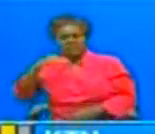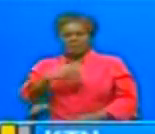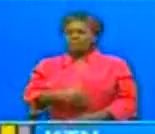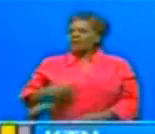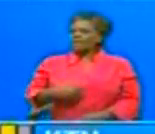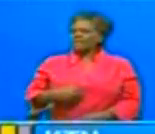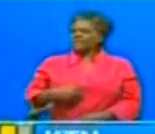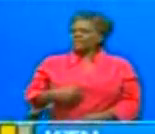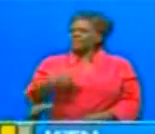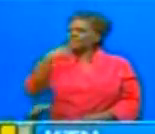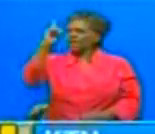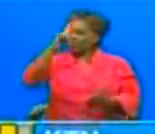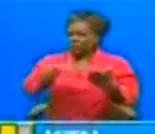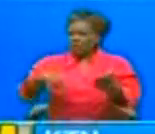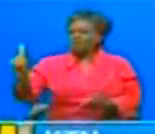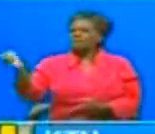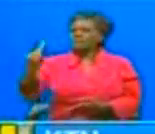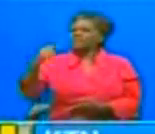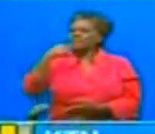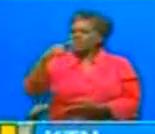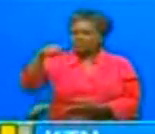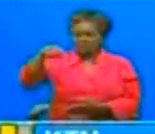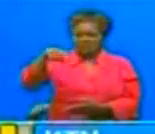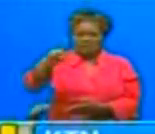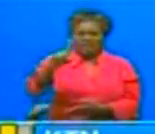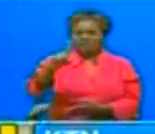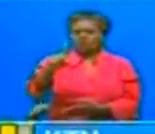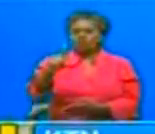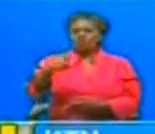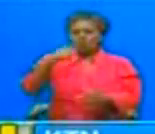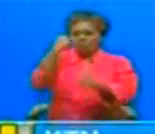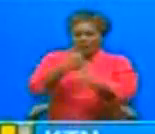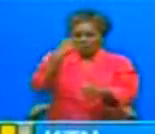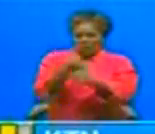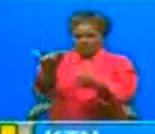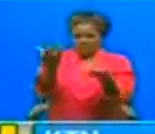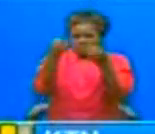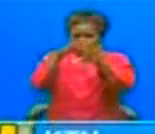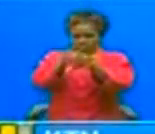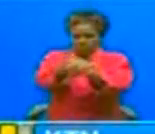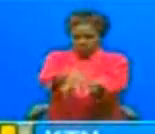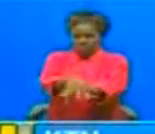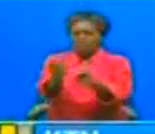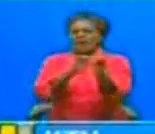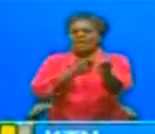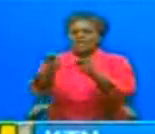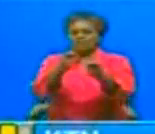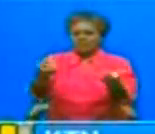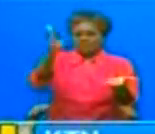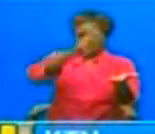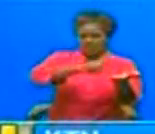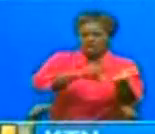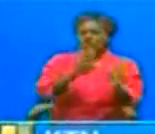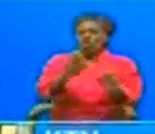the excuse? The minister told Kenyans she was going to streamline the management of the registry so that